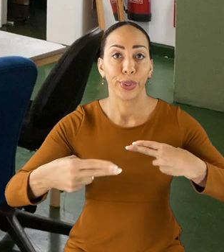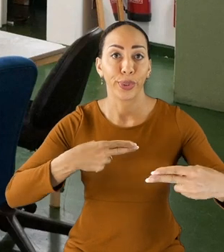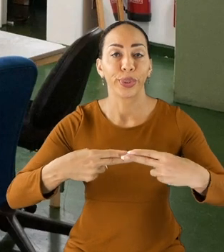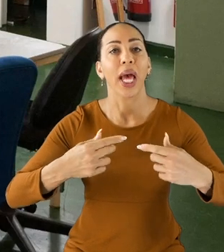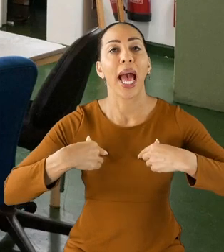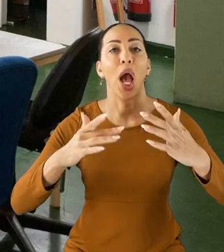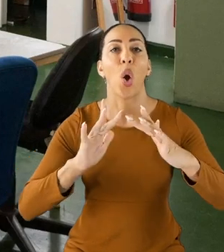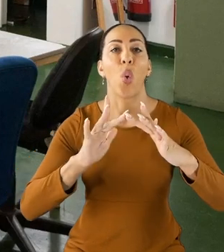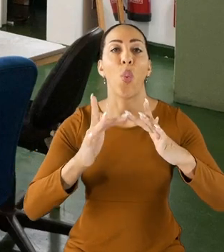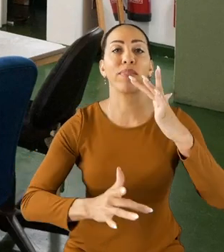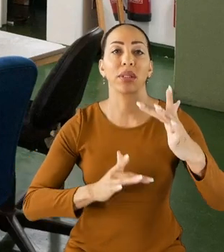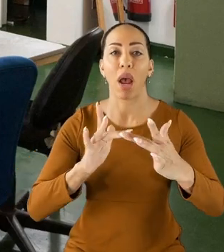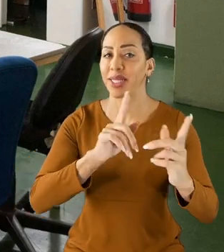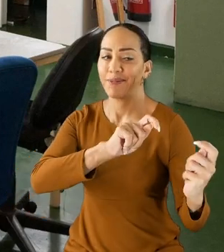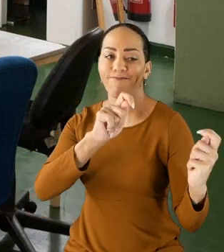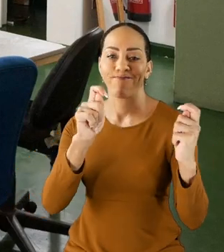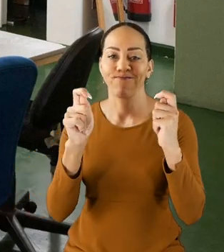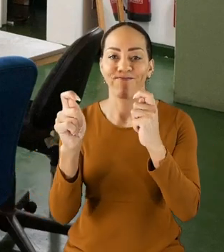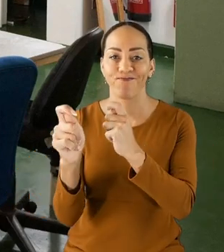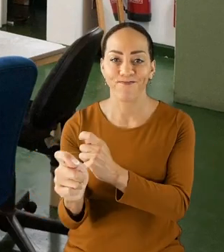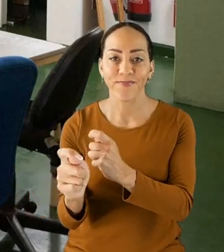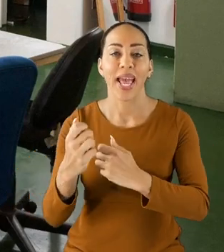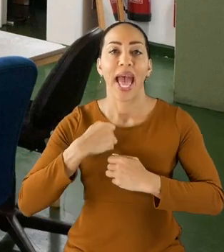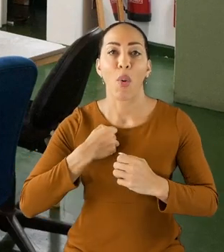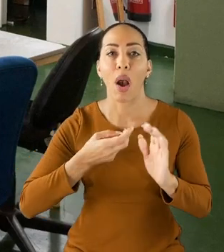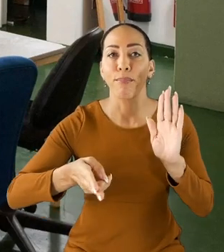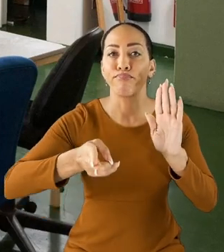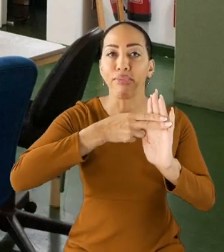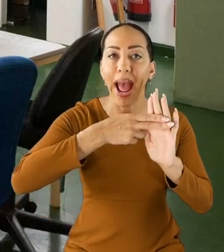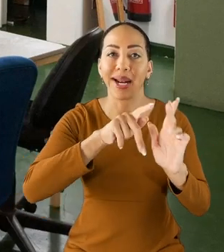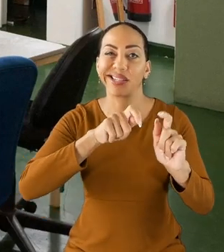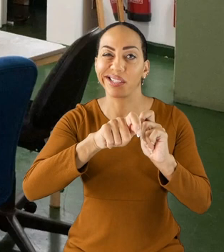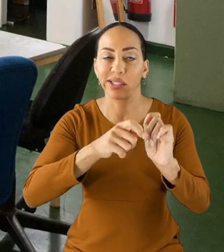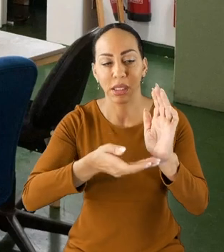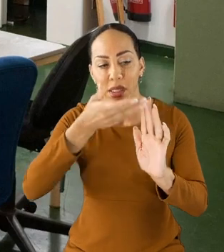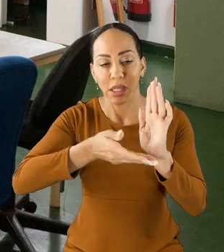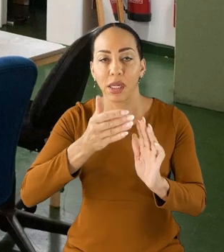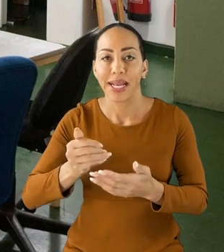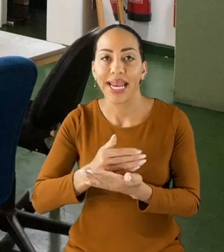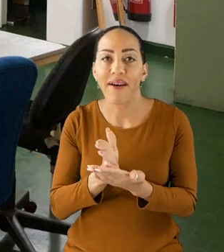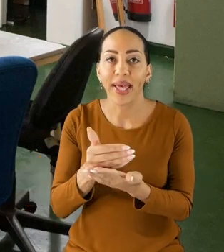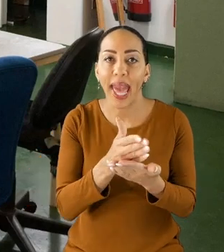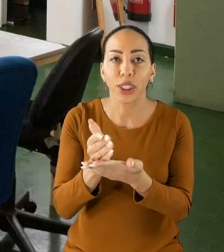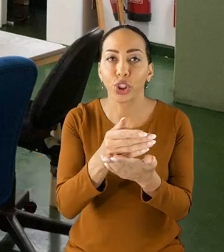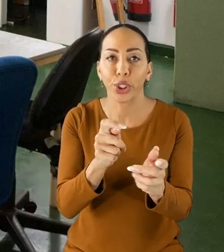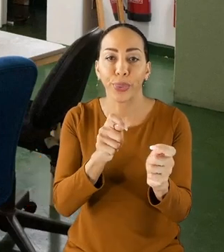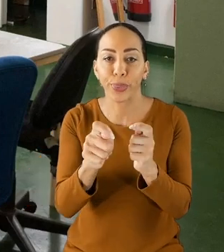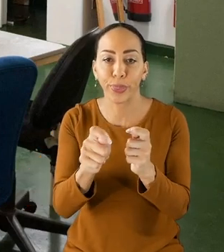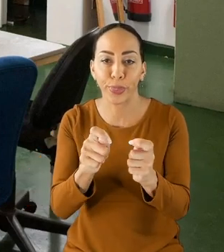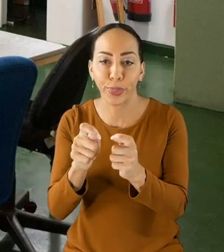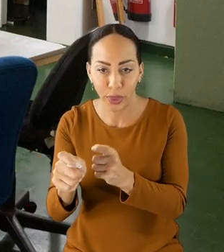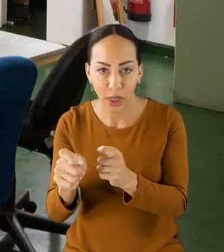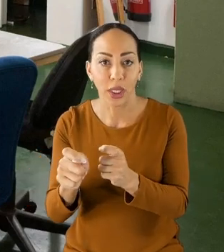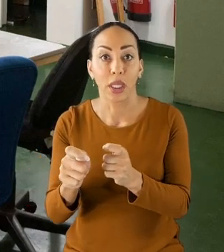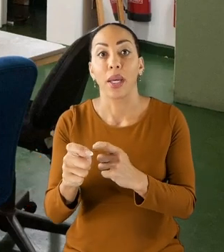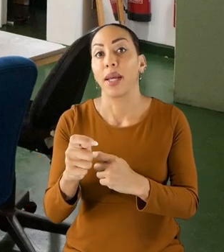that we are redeveloping the website totally. We're updating our brand, we're changing the navigation, and